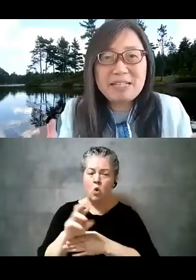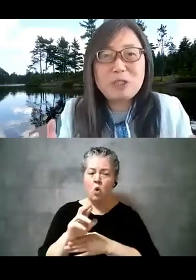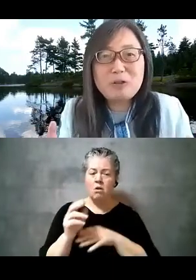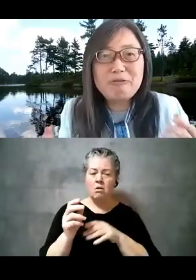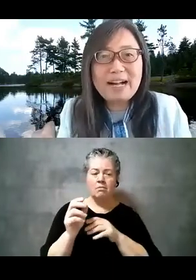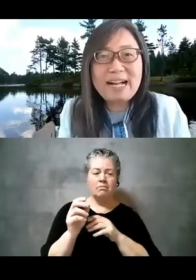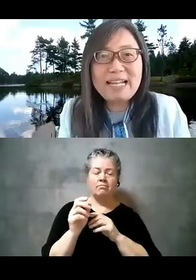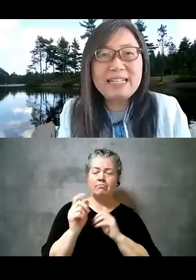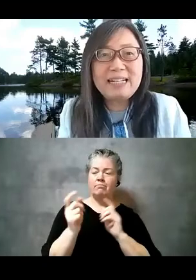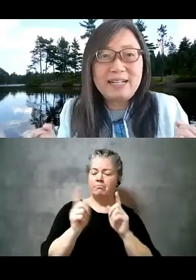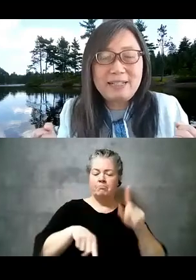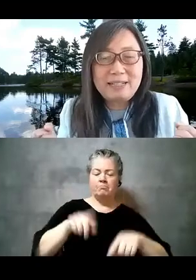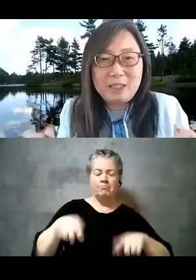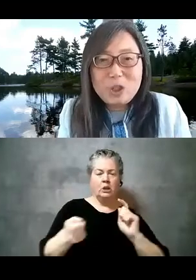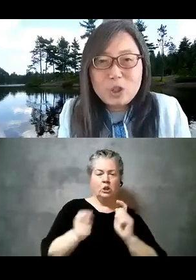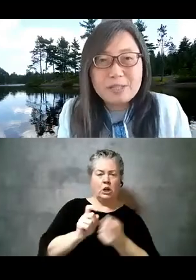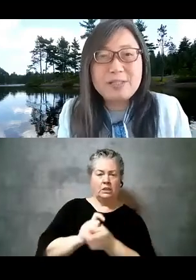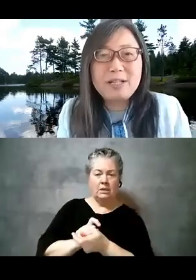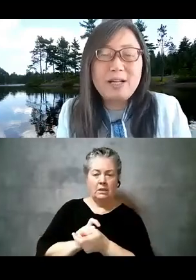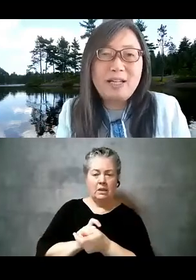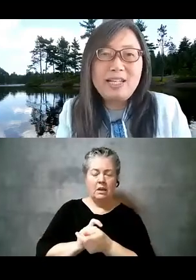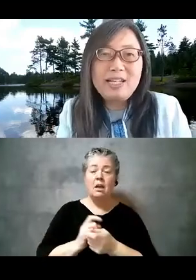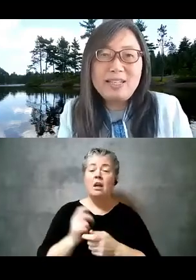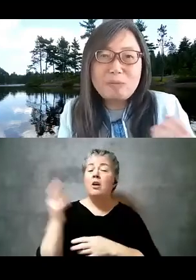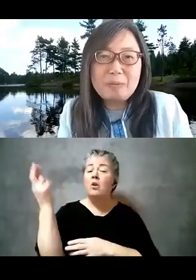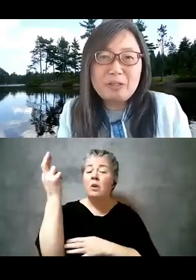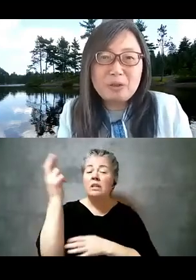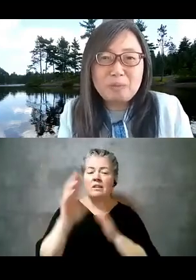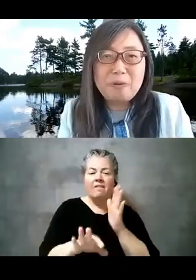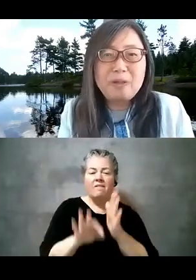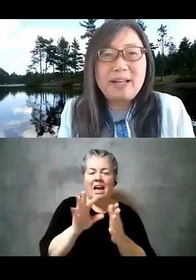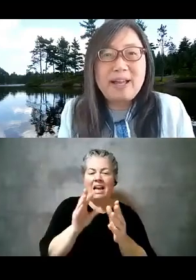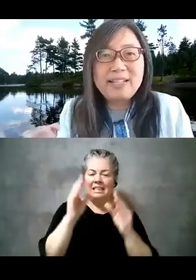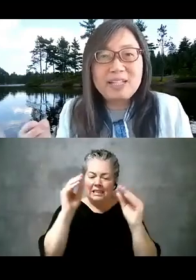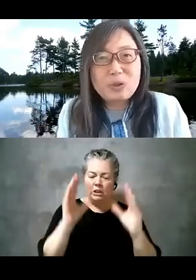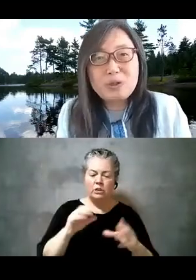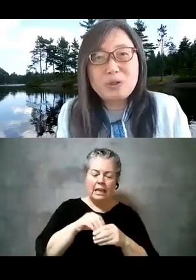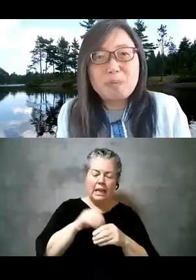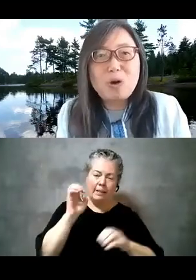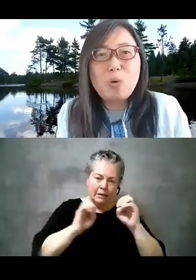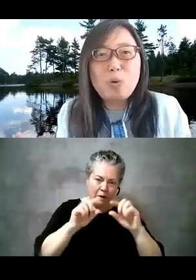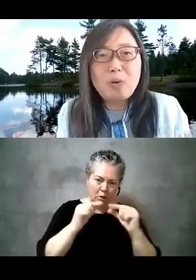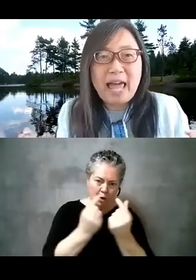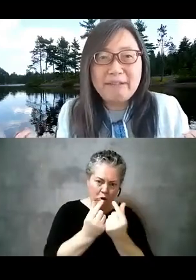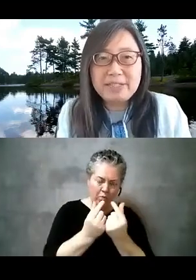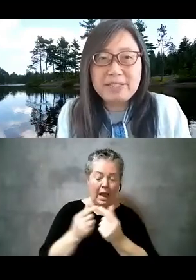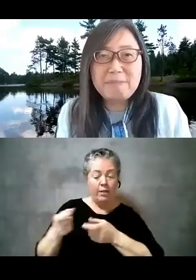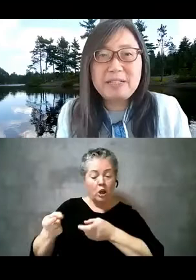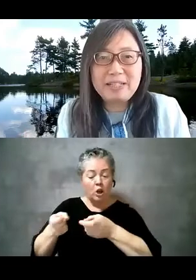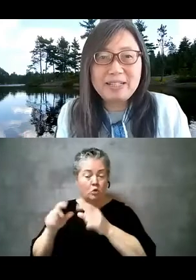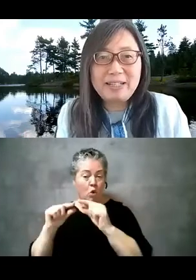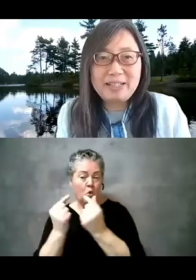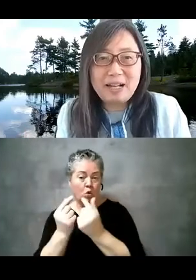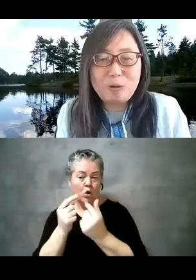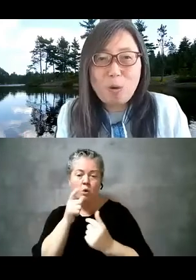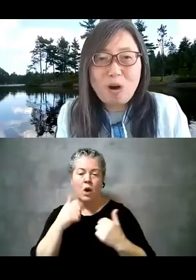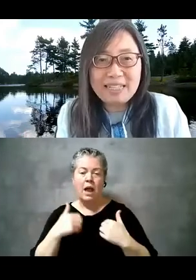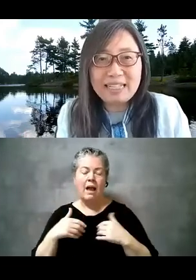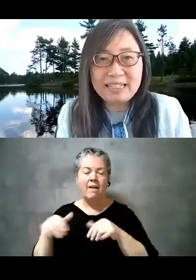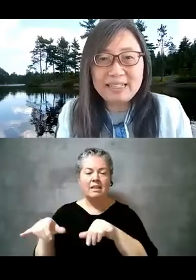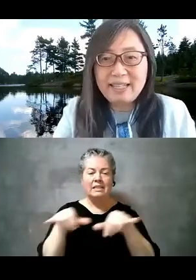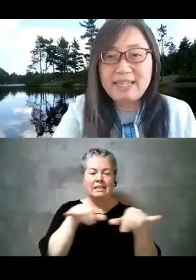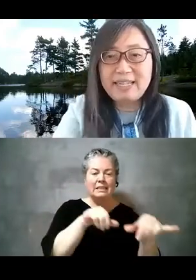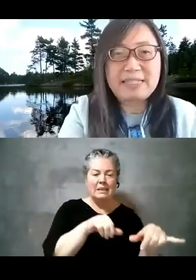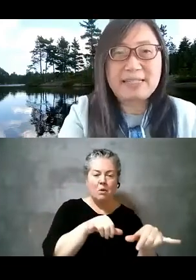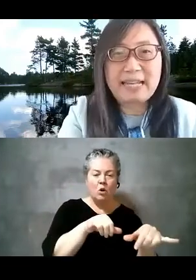rationale is to find teachers in the experimental group and the control group who have similar